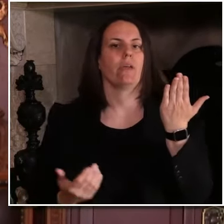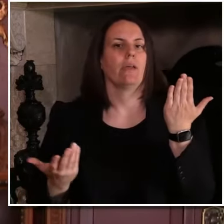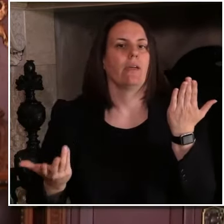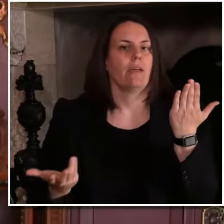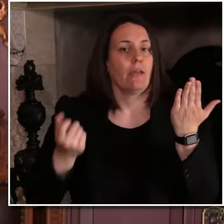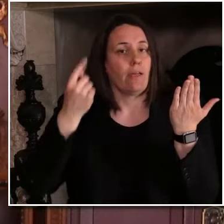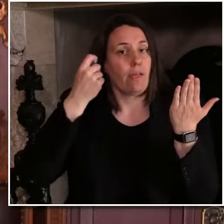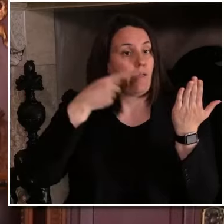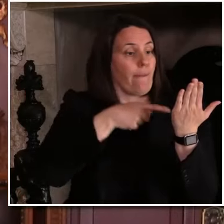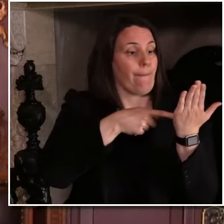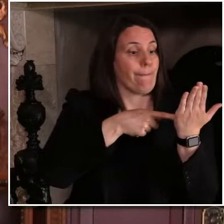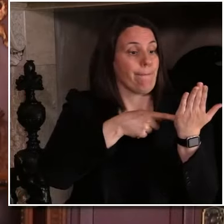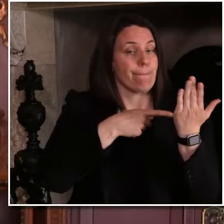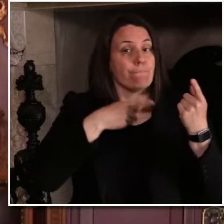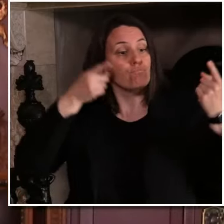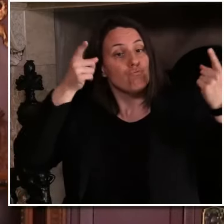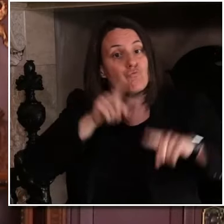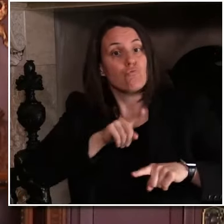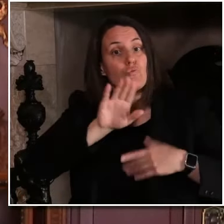is